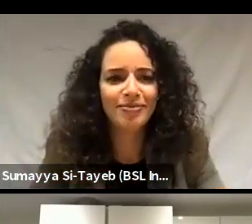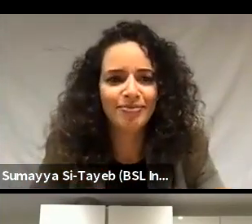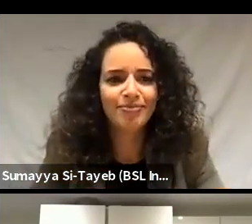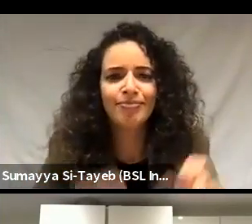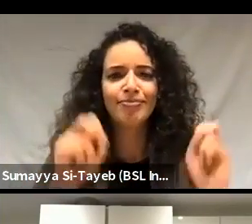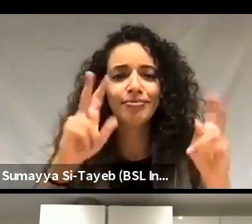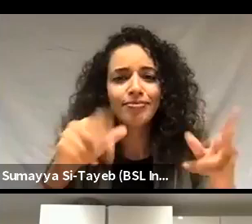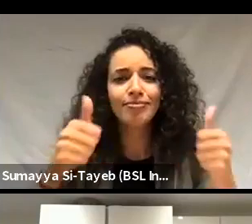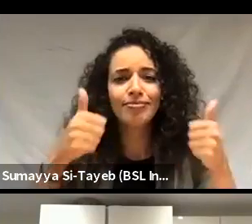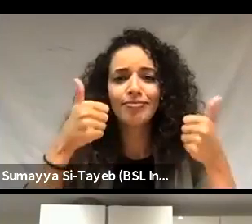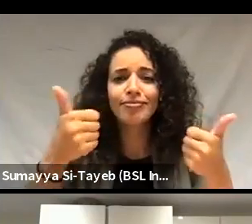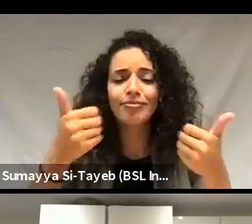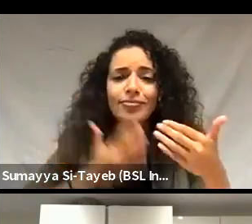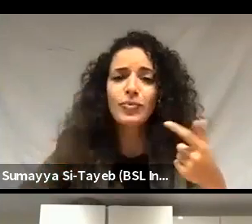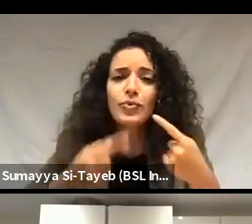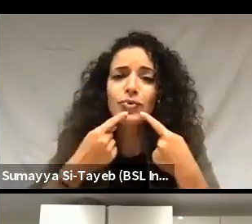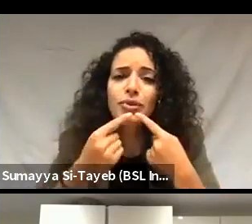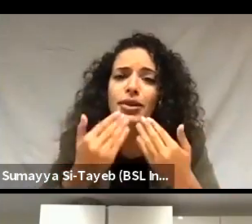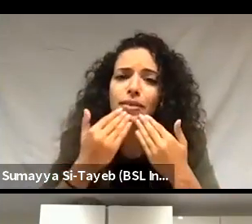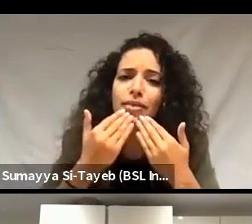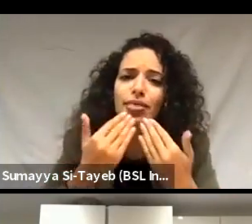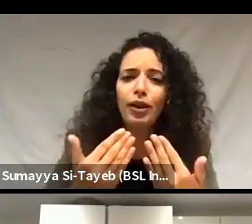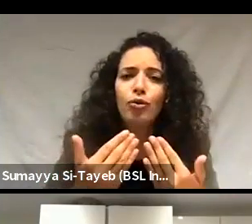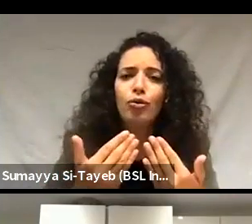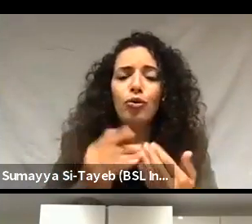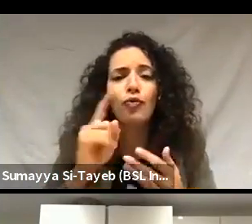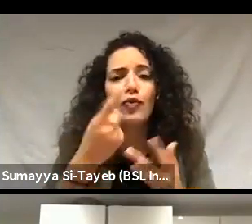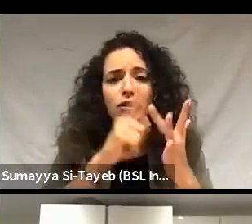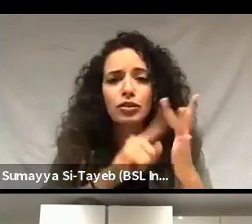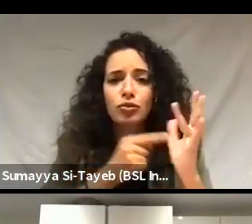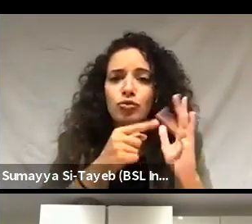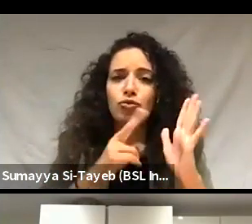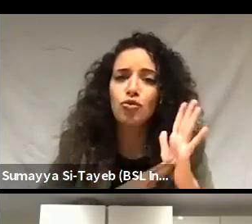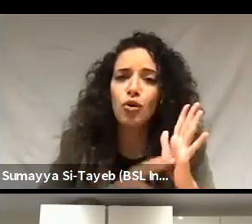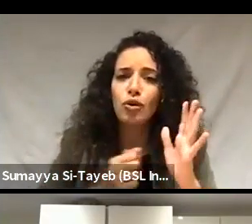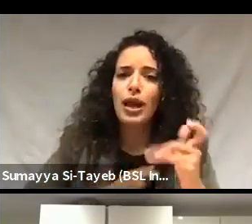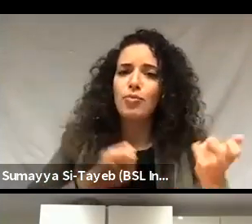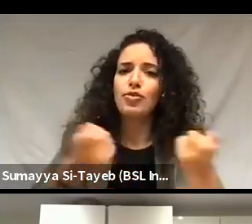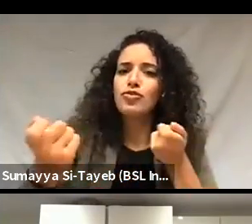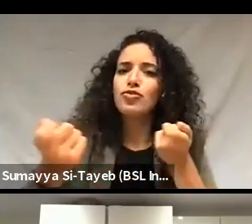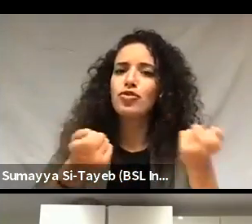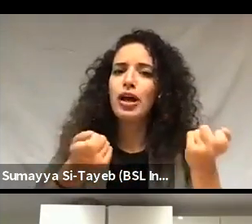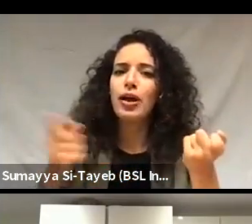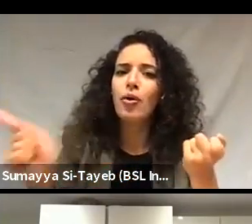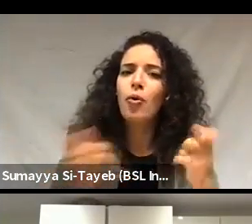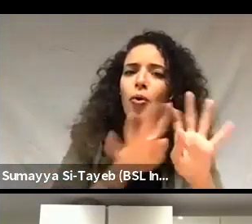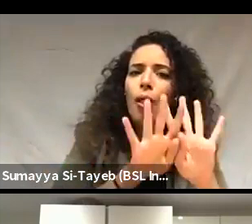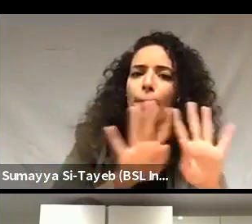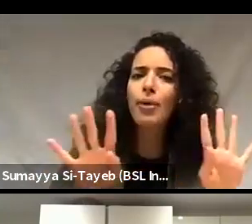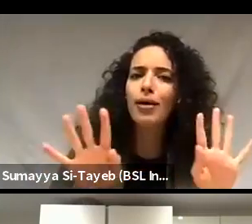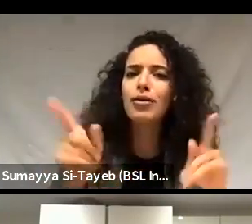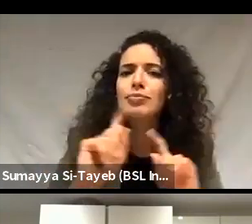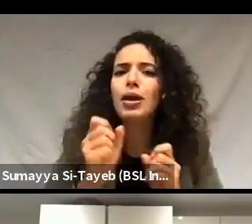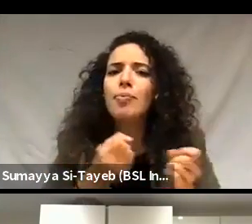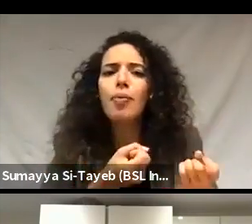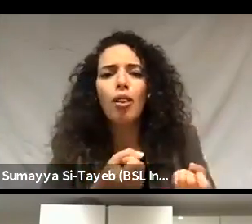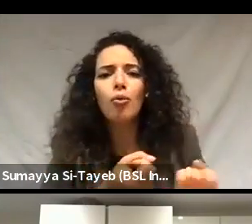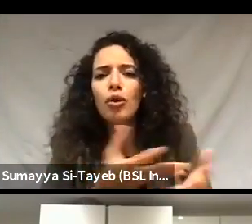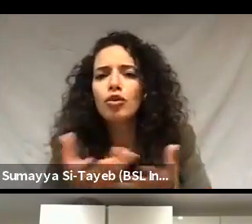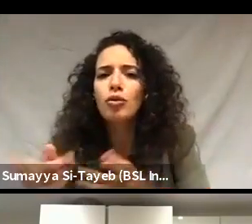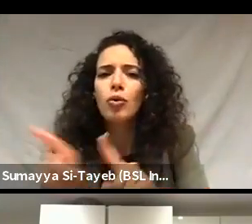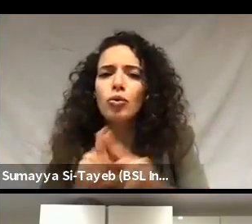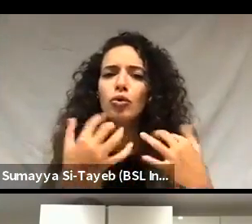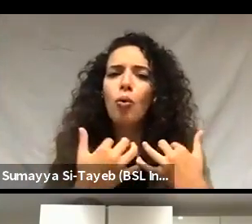Okay, well, I'd just like to thank first and foremost John, our chair, all our panelists, contributors, and the audience for having